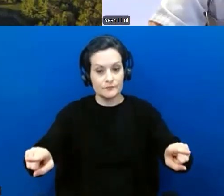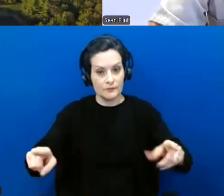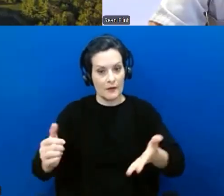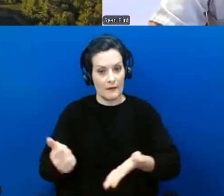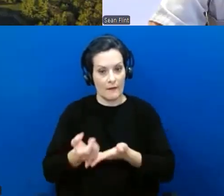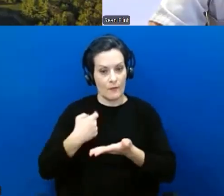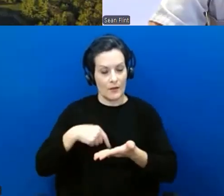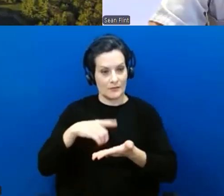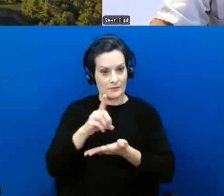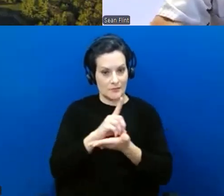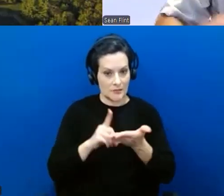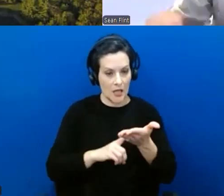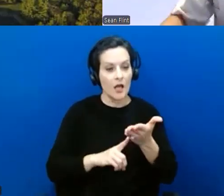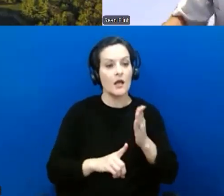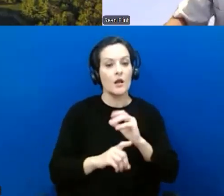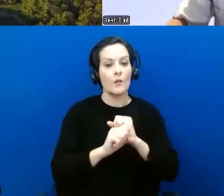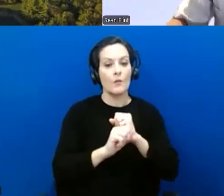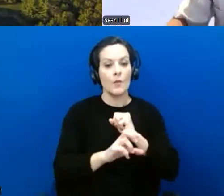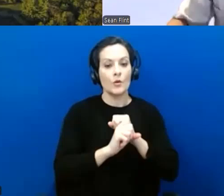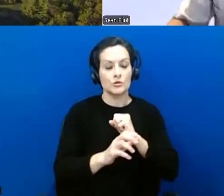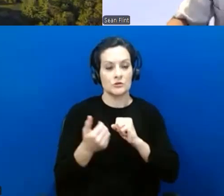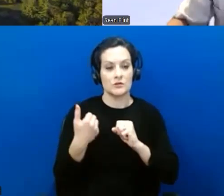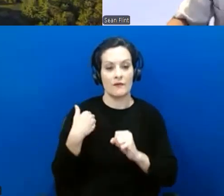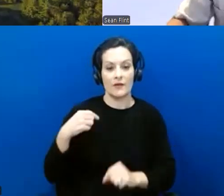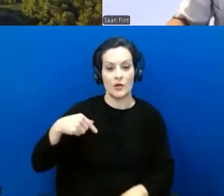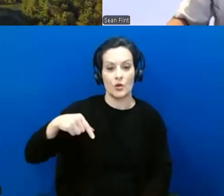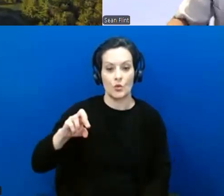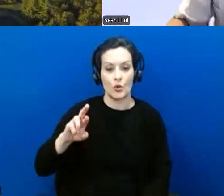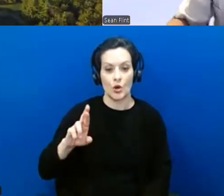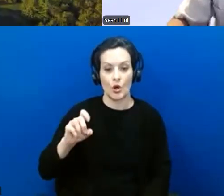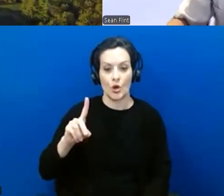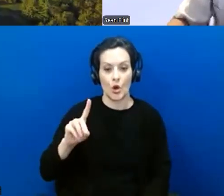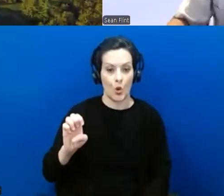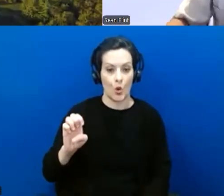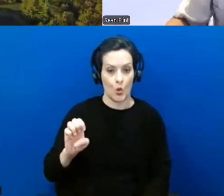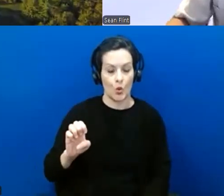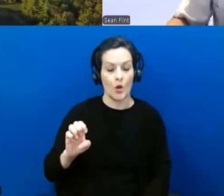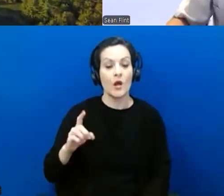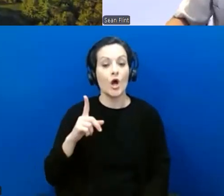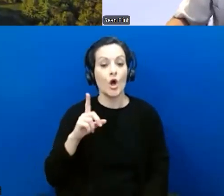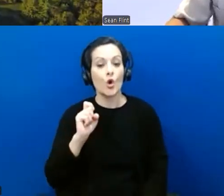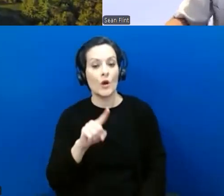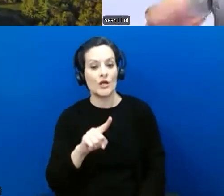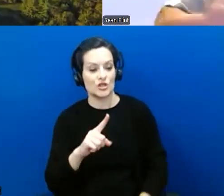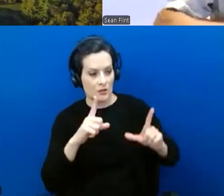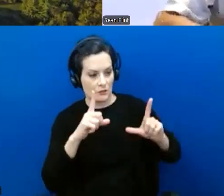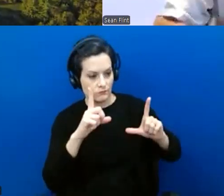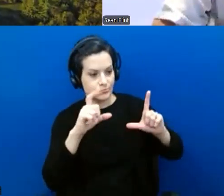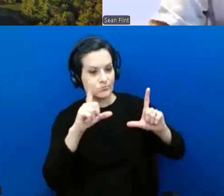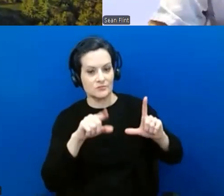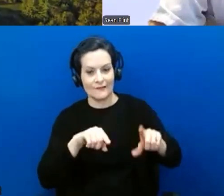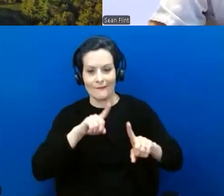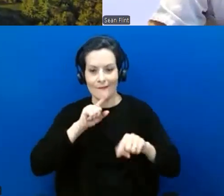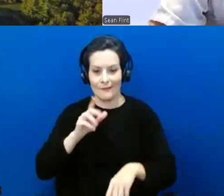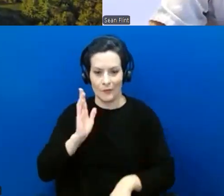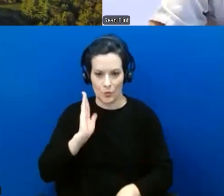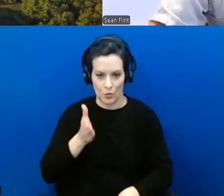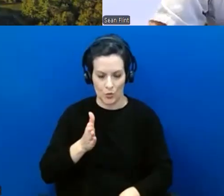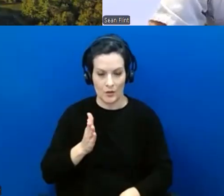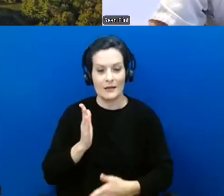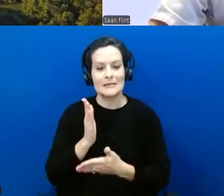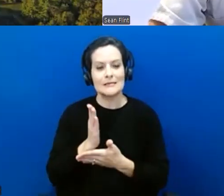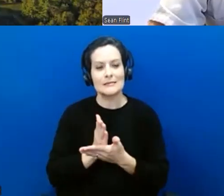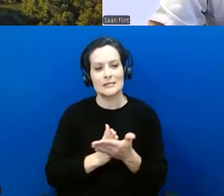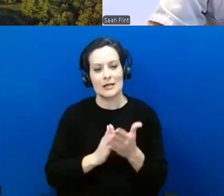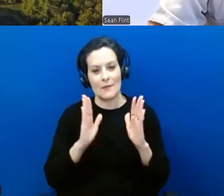with QR codes. So if people had questions, it would link right back. So some expectation setting is hard to do because it's for